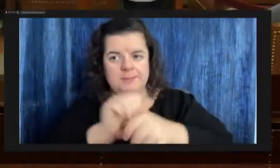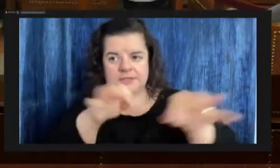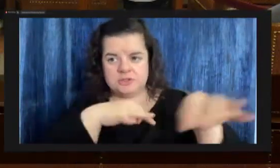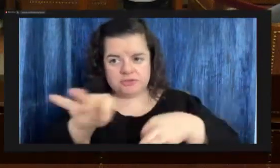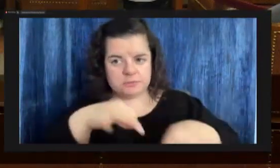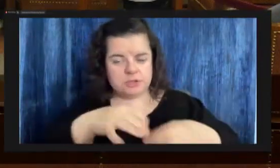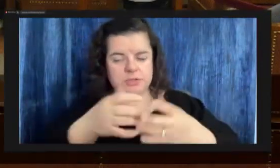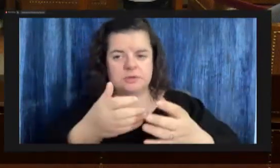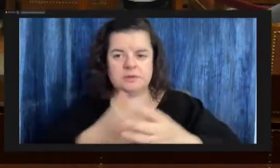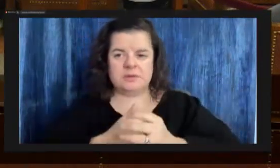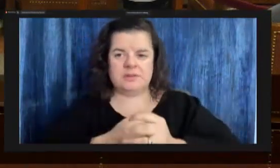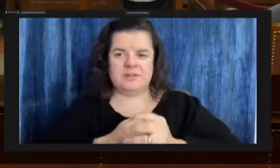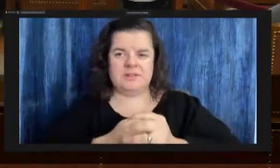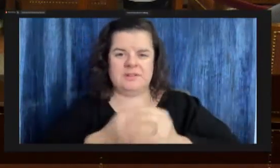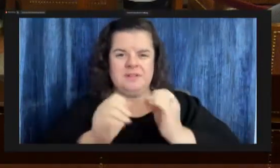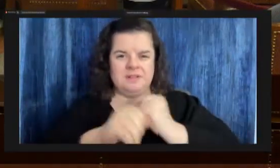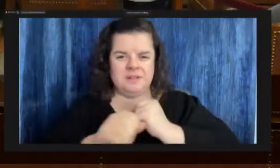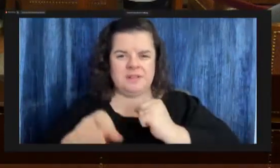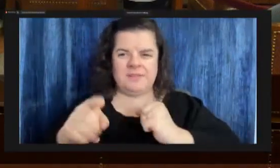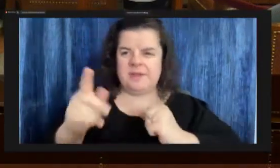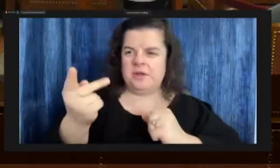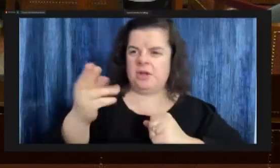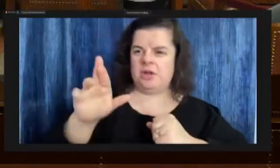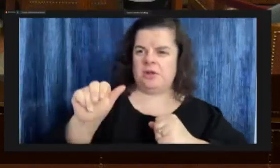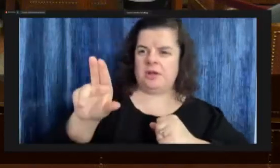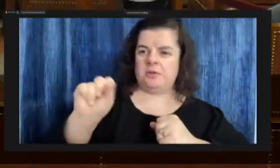I believe this was proposed by Councilman Krause. Yes. So I'll defer.